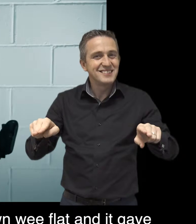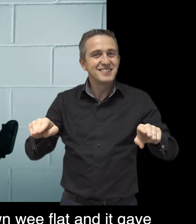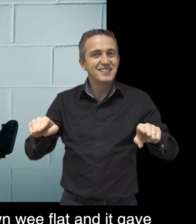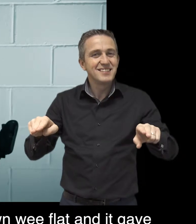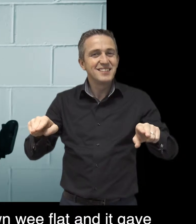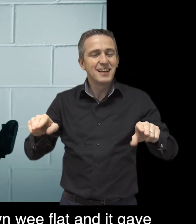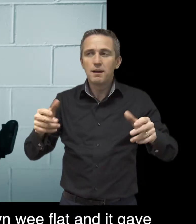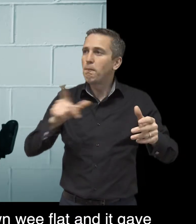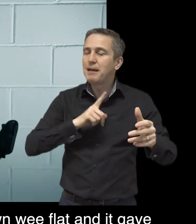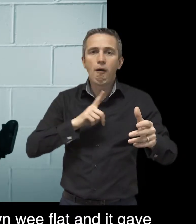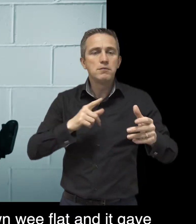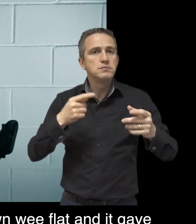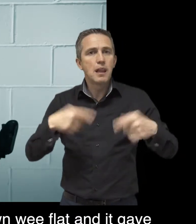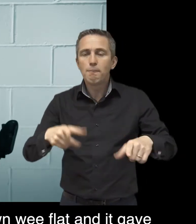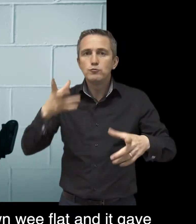the experience